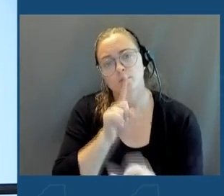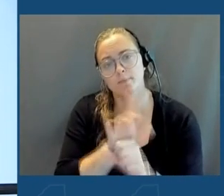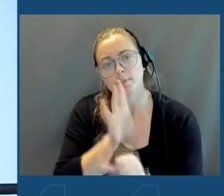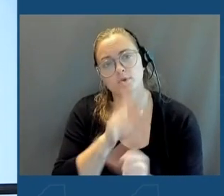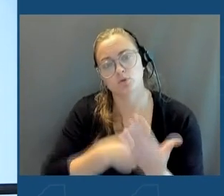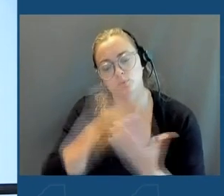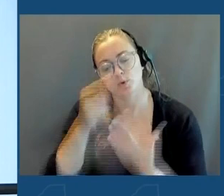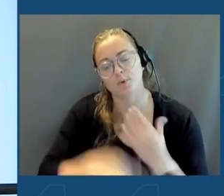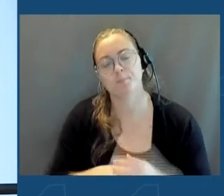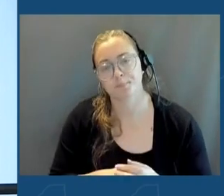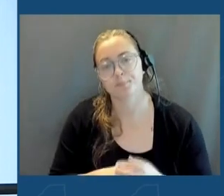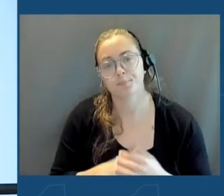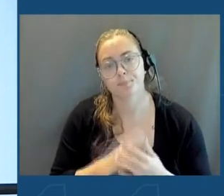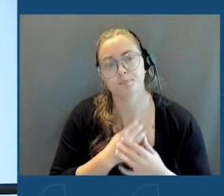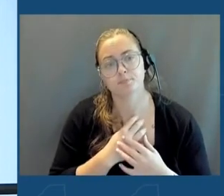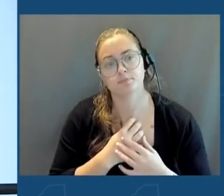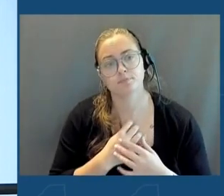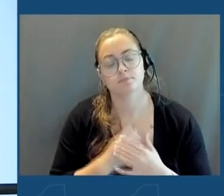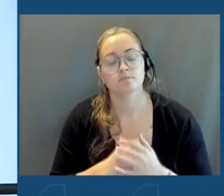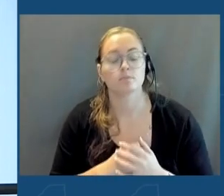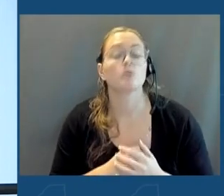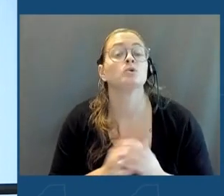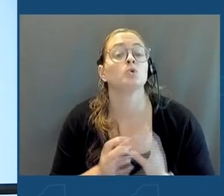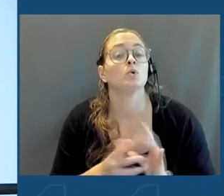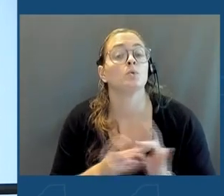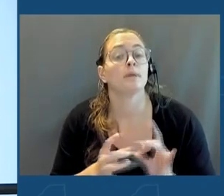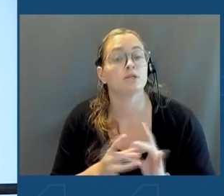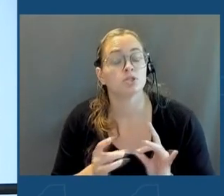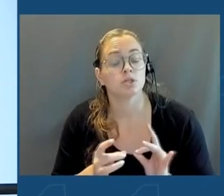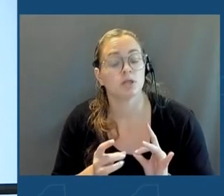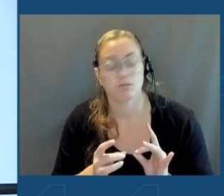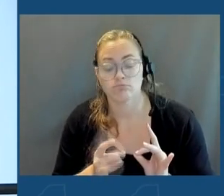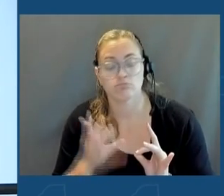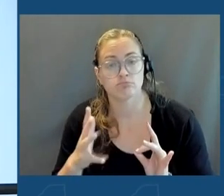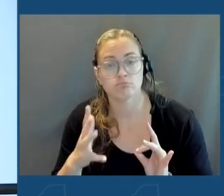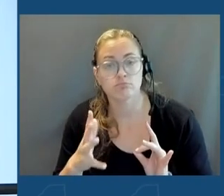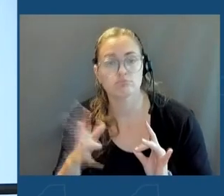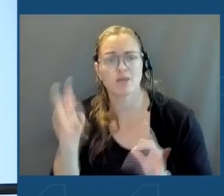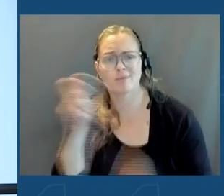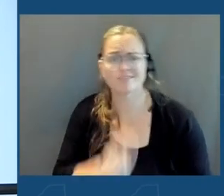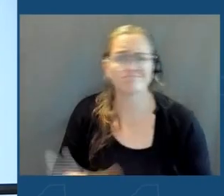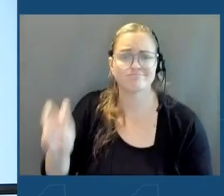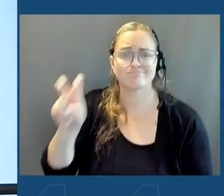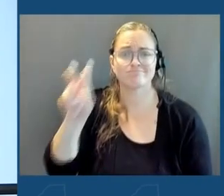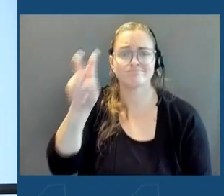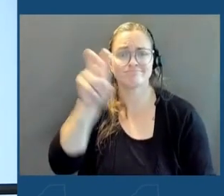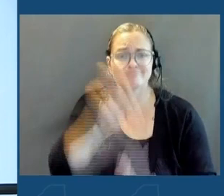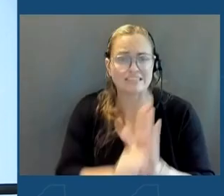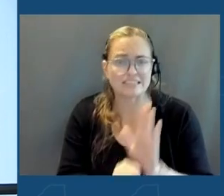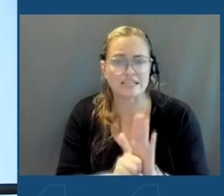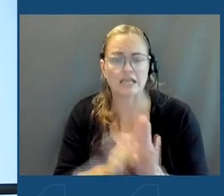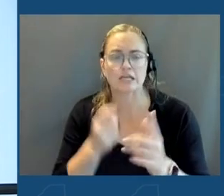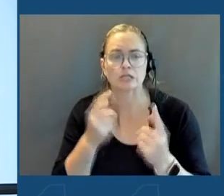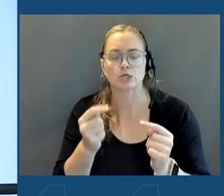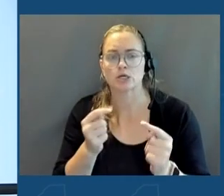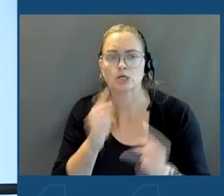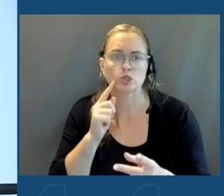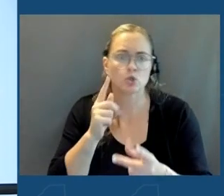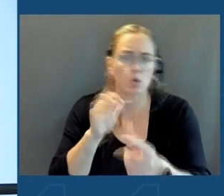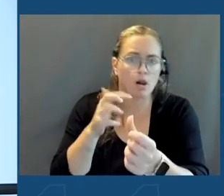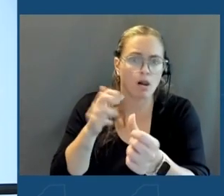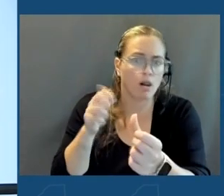program. And as she mentioned, you know, I've been traveling all over the state just trying to keep up with